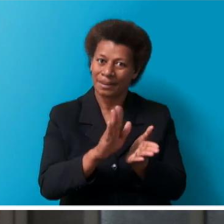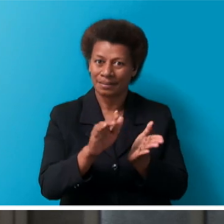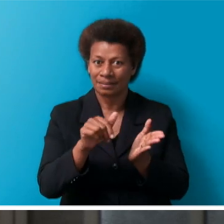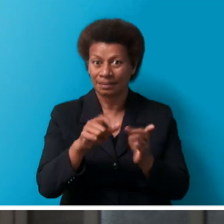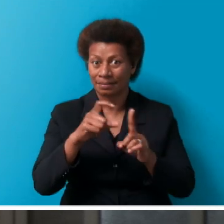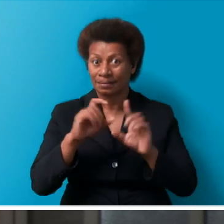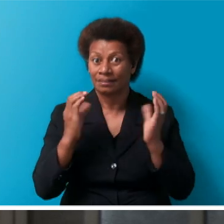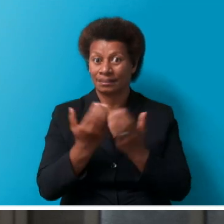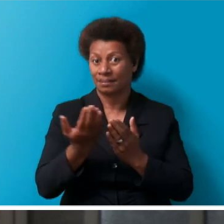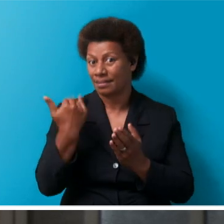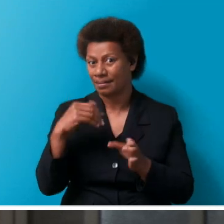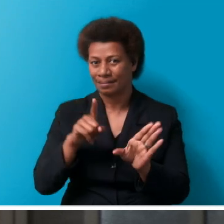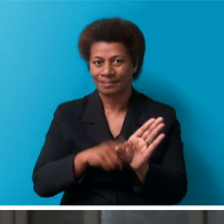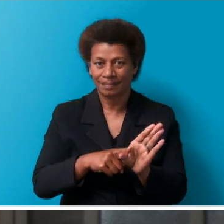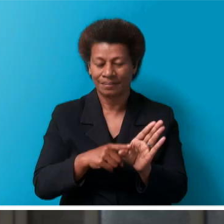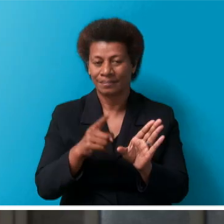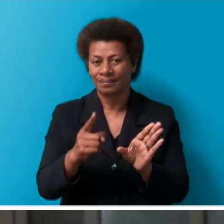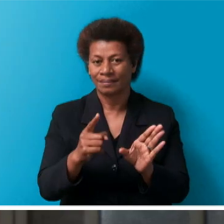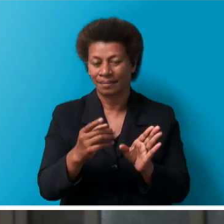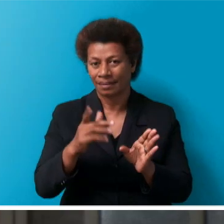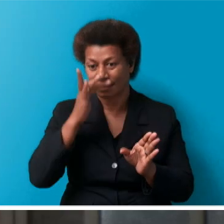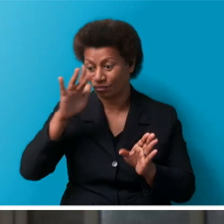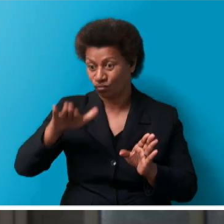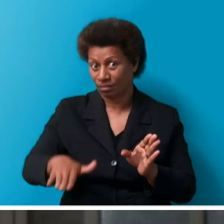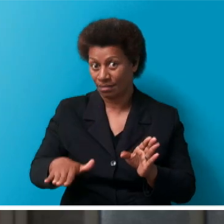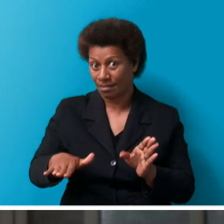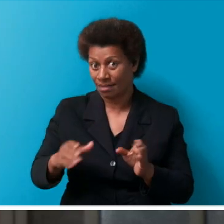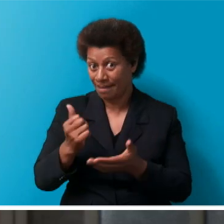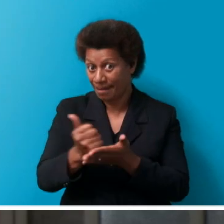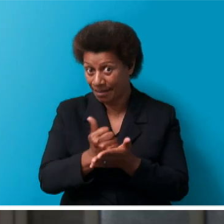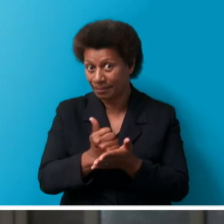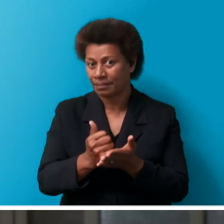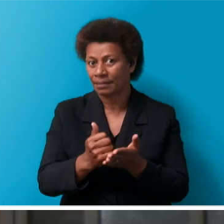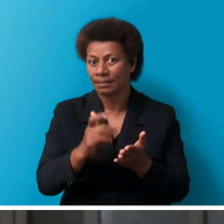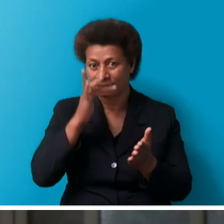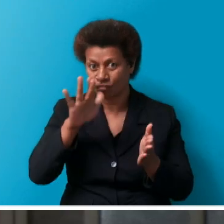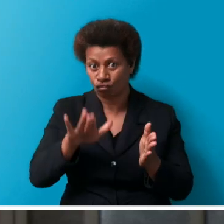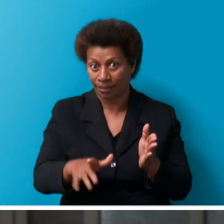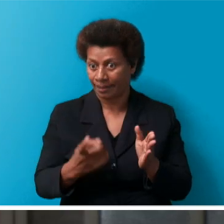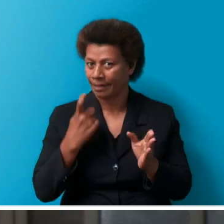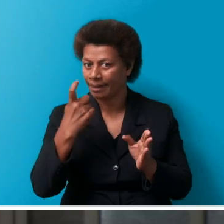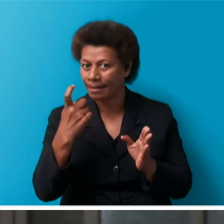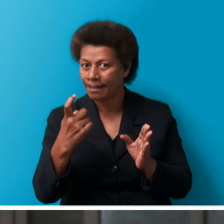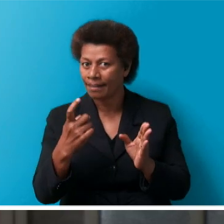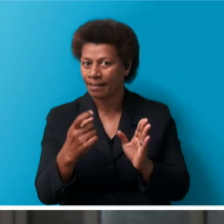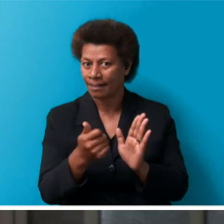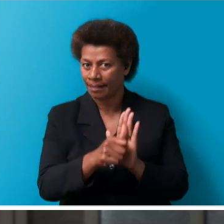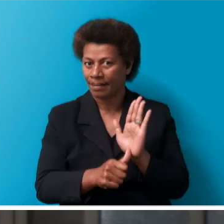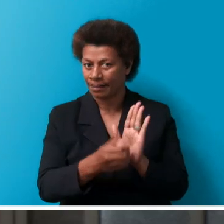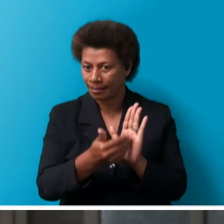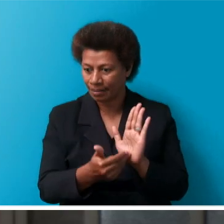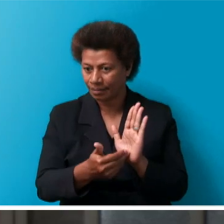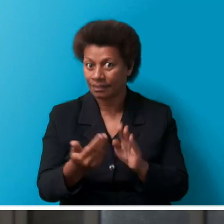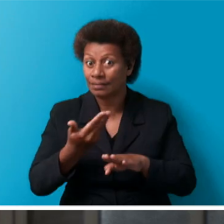of last year, the Child Justice Act and the Child Care and Protection Act. These laws represent a new chapter for the children of